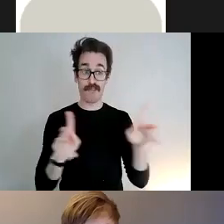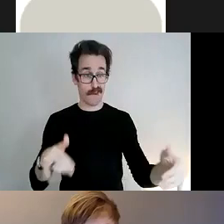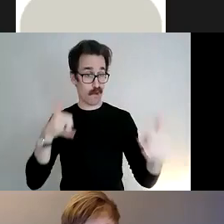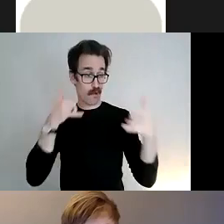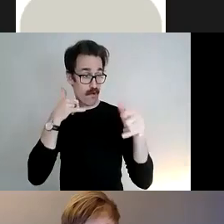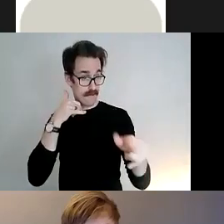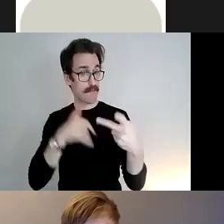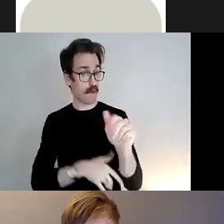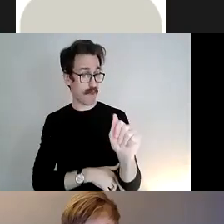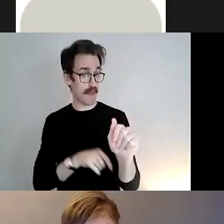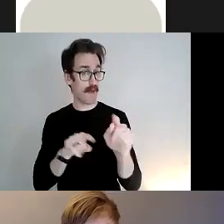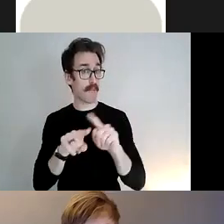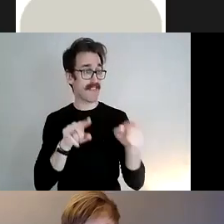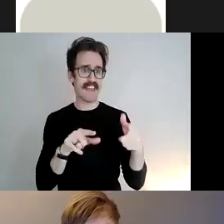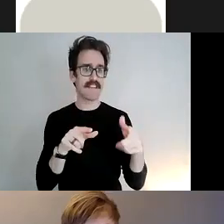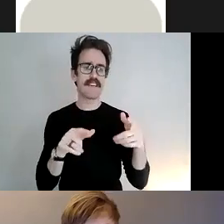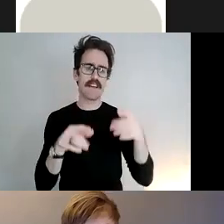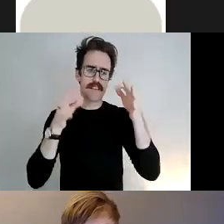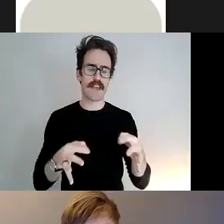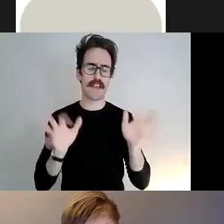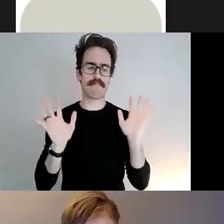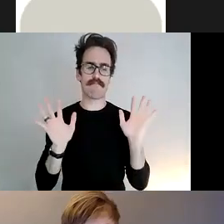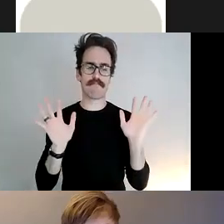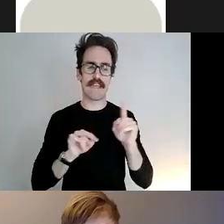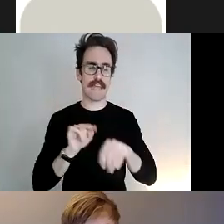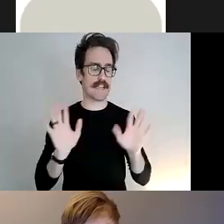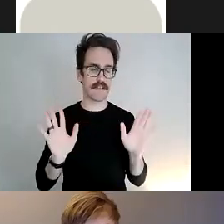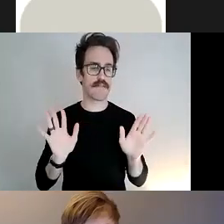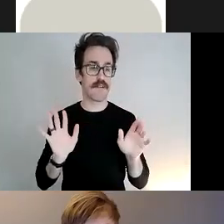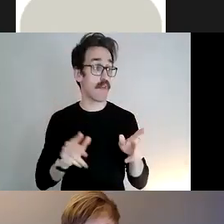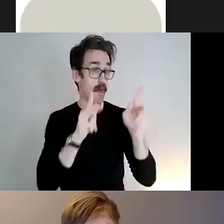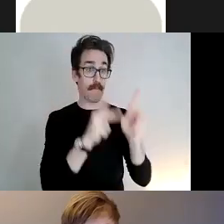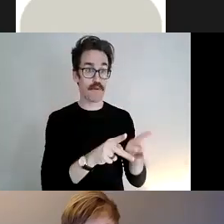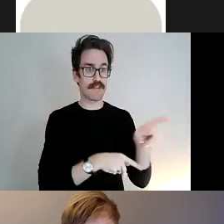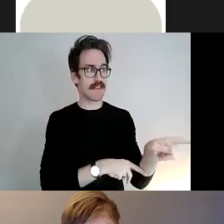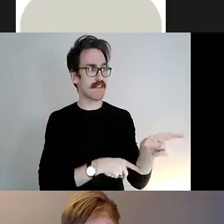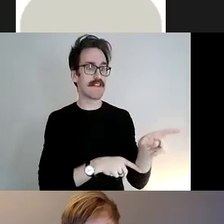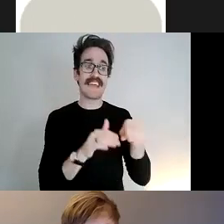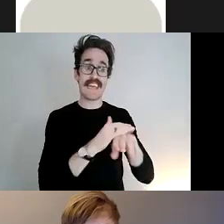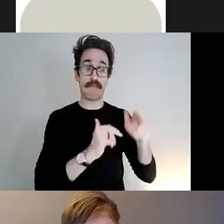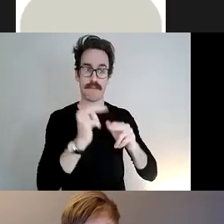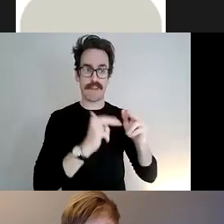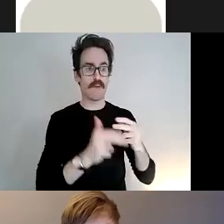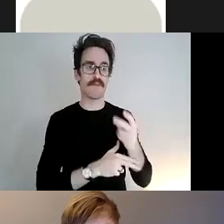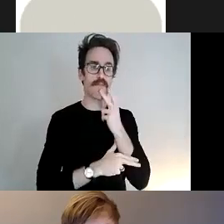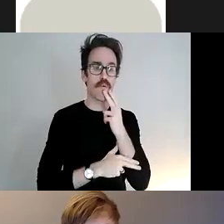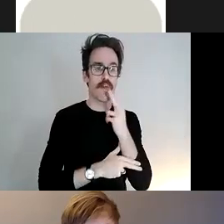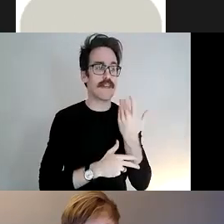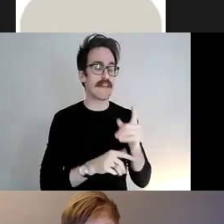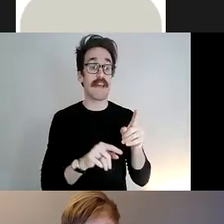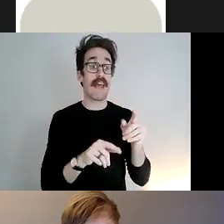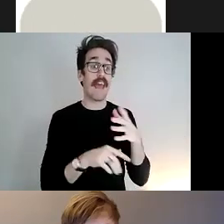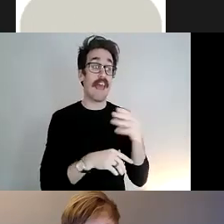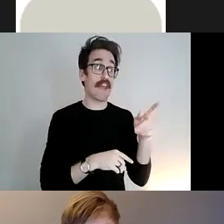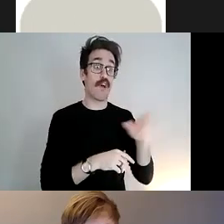care, but they had resigned because the guy was going to get evicted because he was smoking where he shouldn't, and he was being intimidating to the